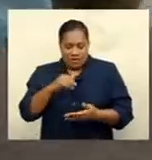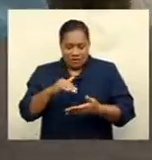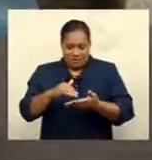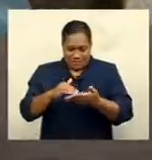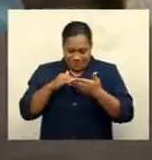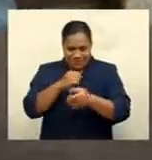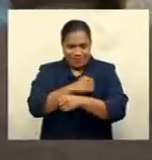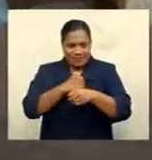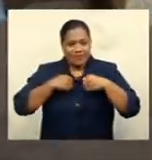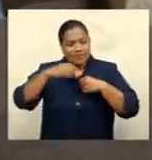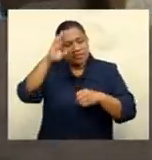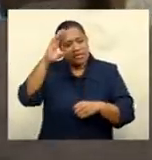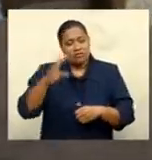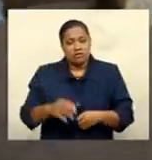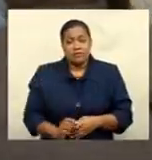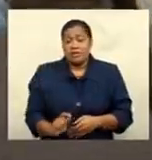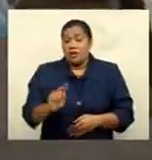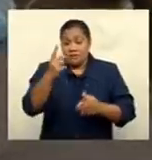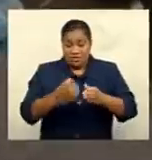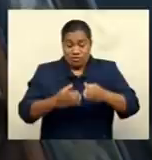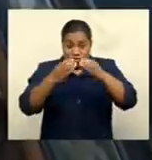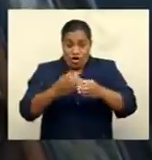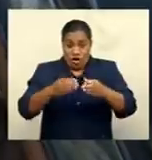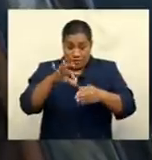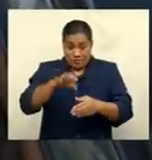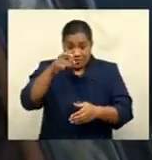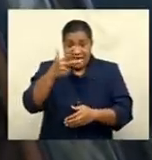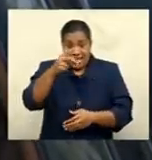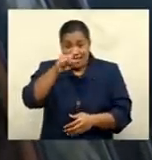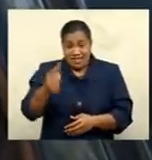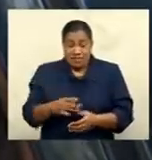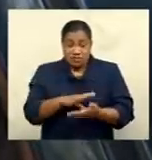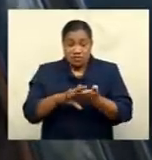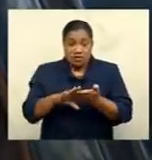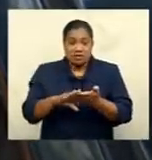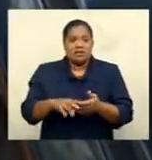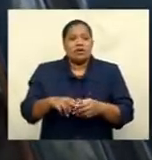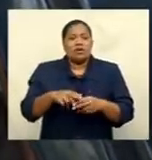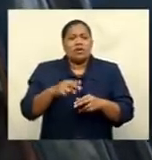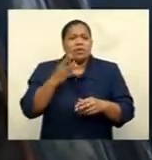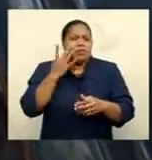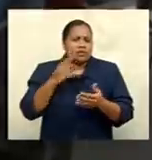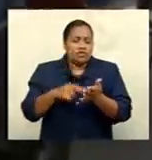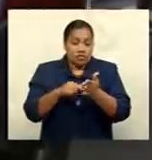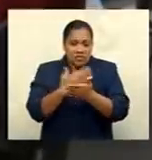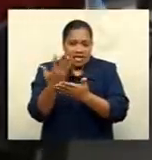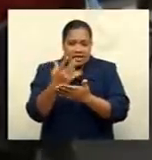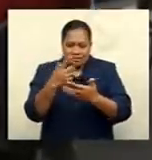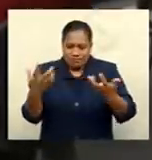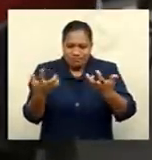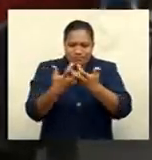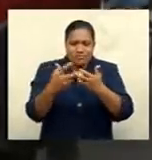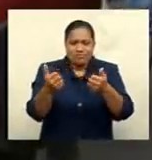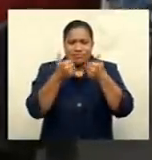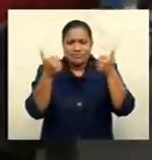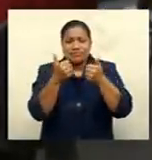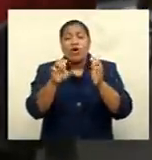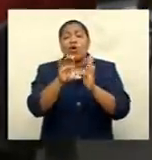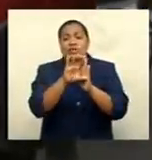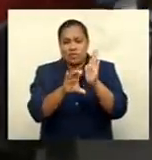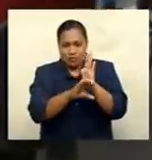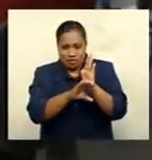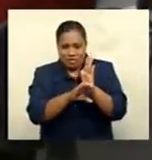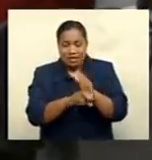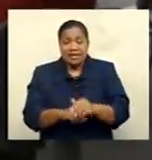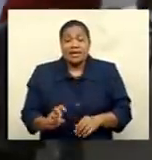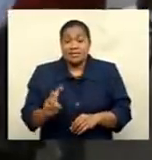first draw of $8,000 will be held on Tuesday to coincide with the 8th anniversary of our Constitution, and the second draw will be held on